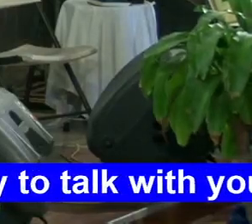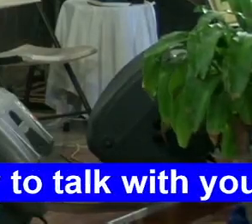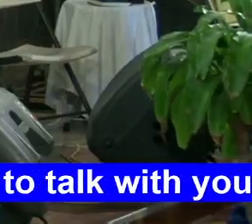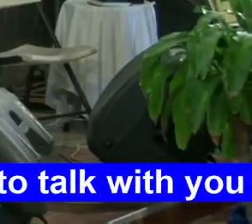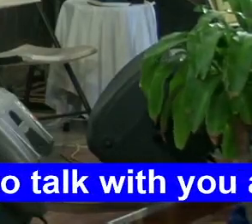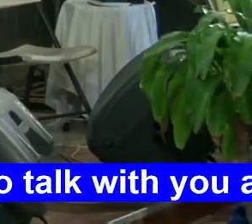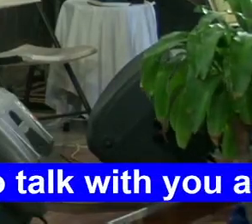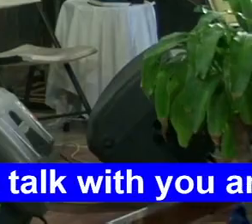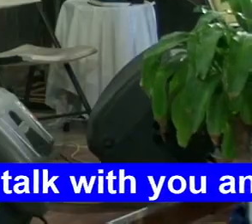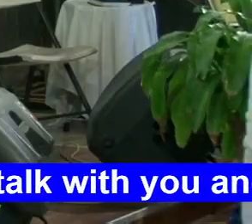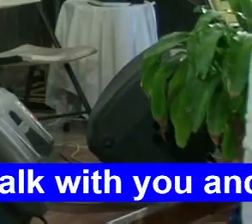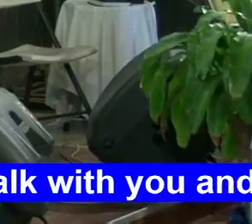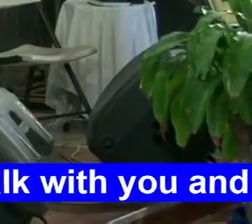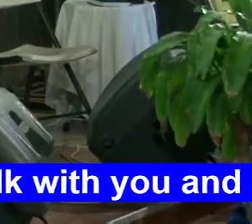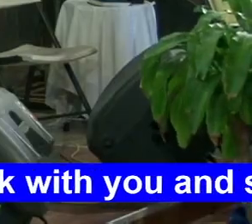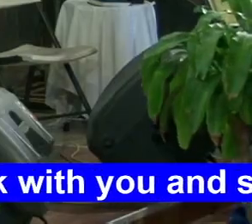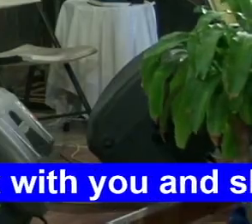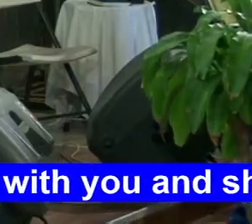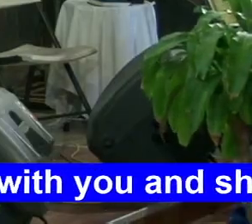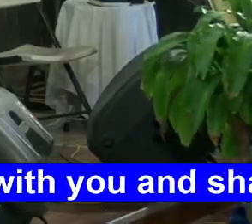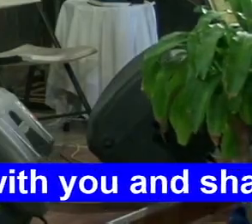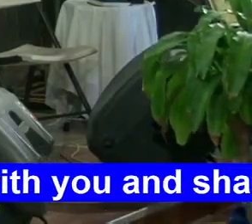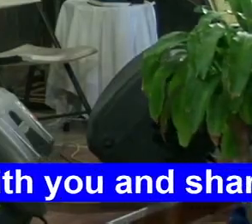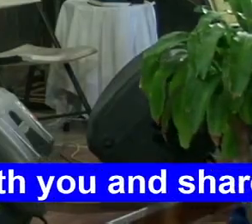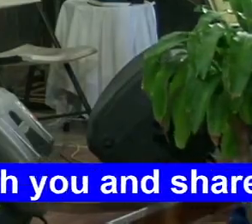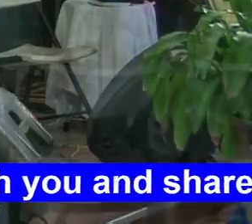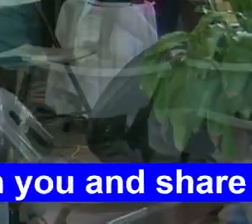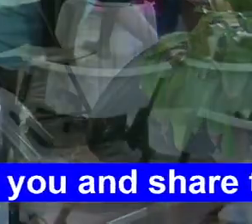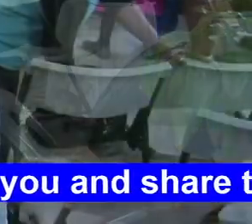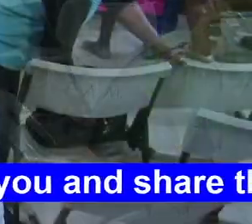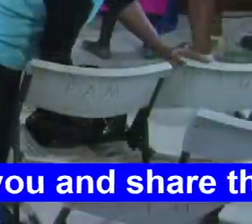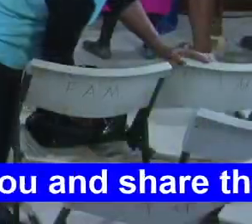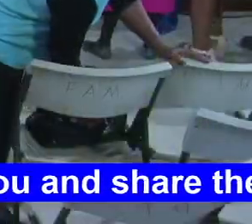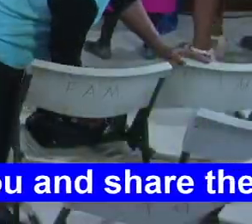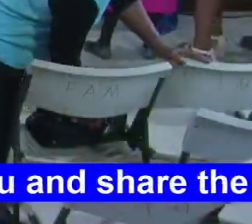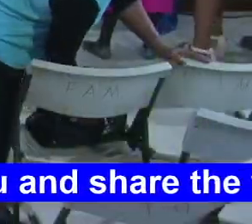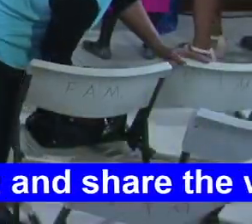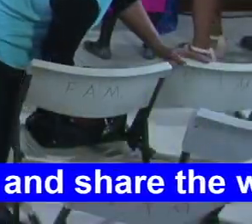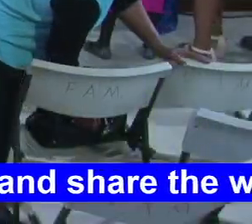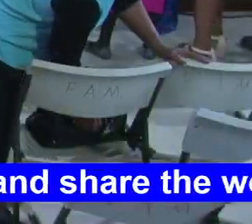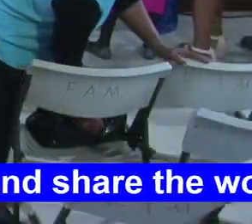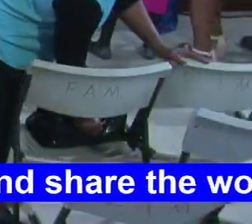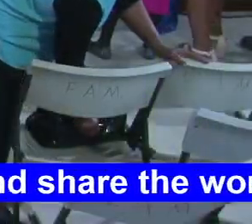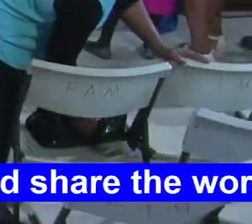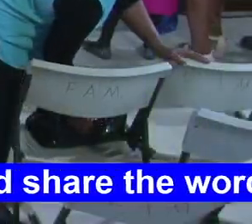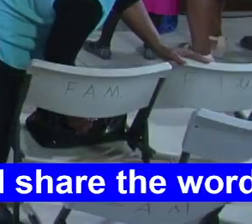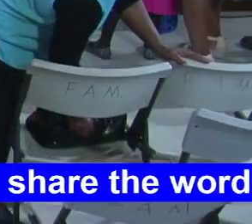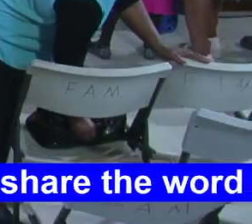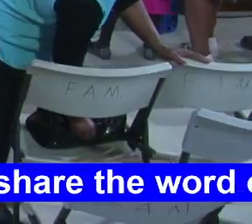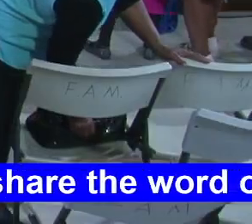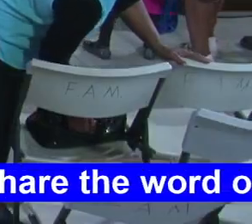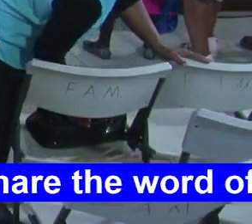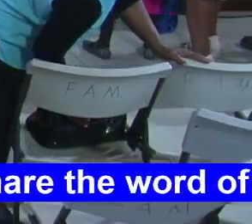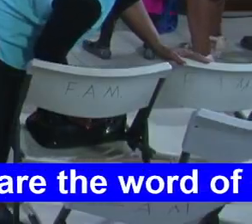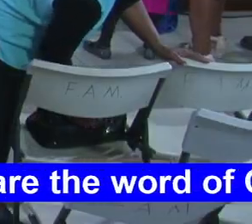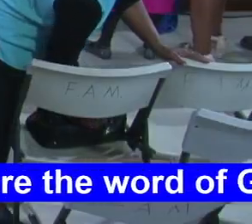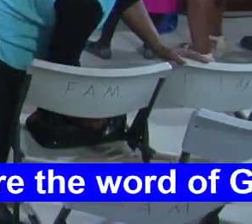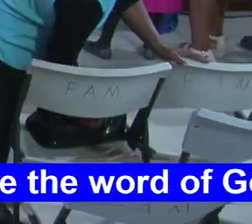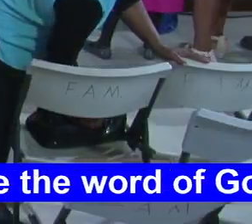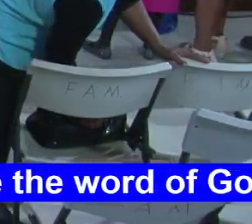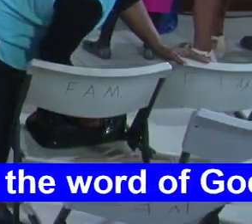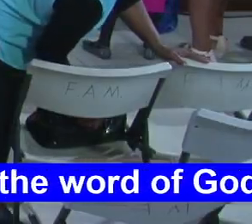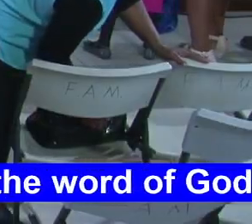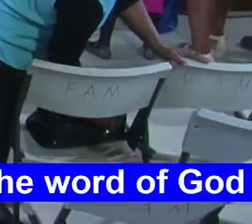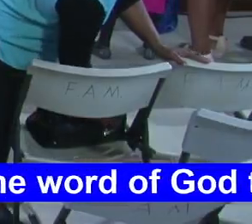captives free. There's a river of life flowing down for me. There's a river